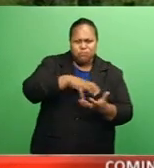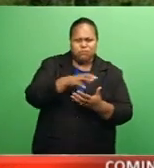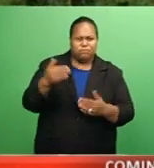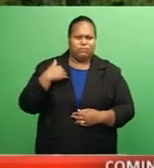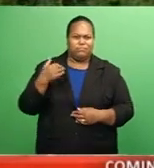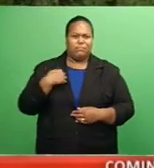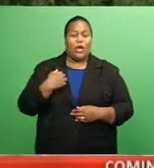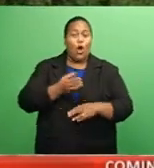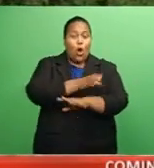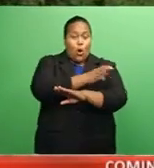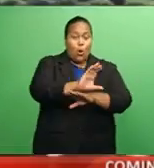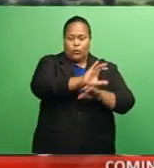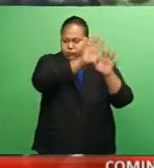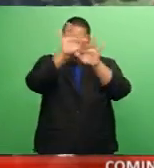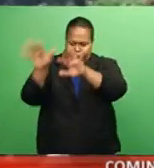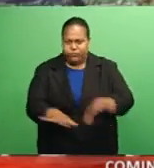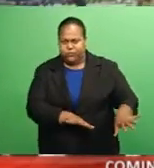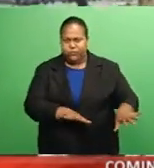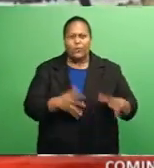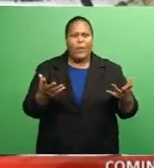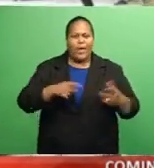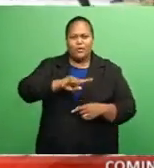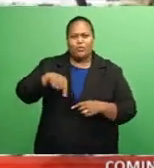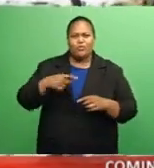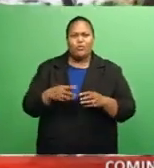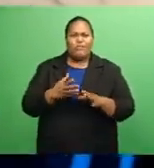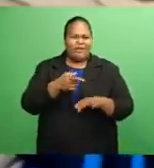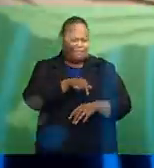erosion affecting Suwabo villages.